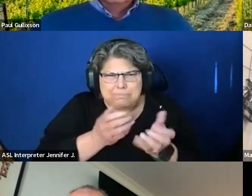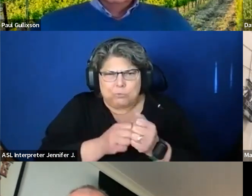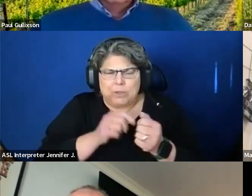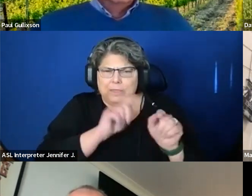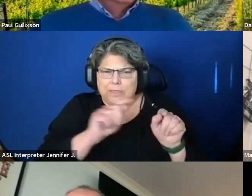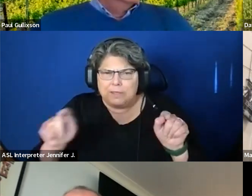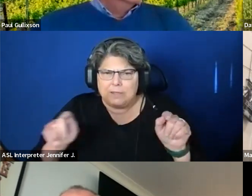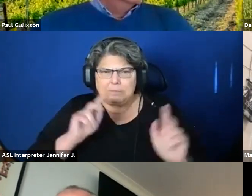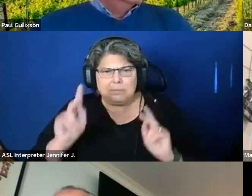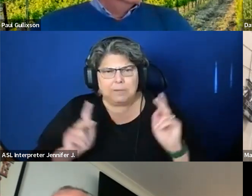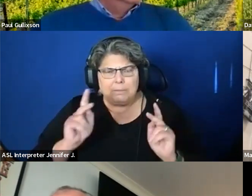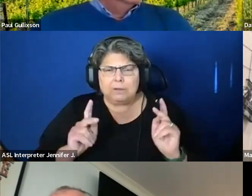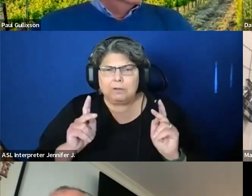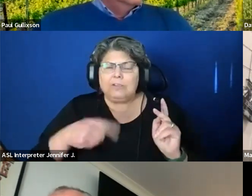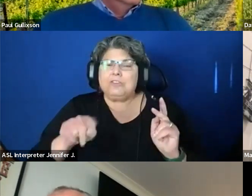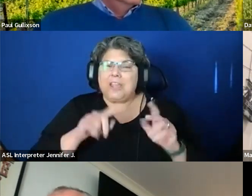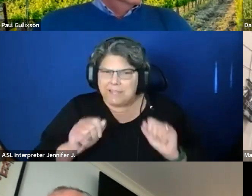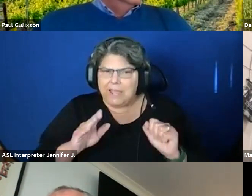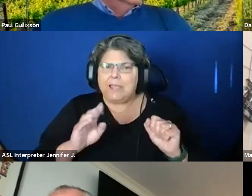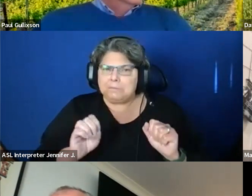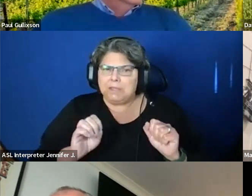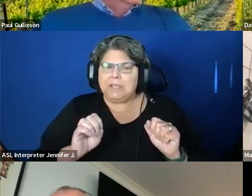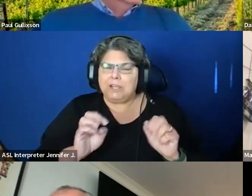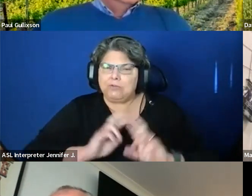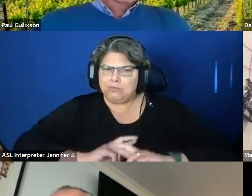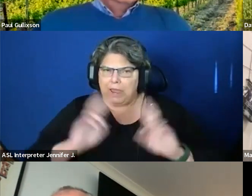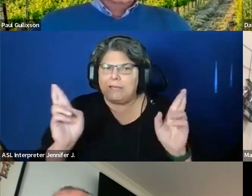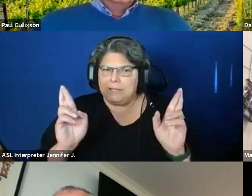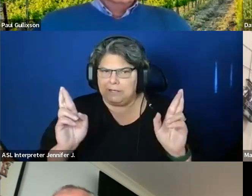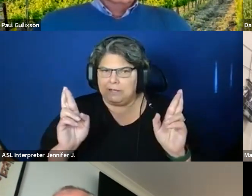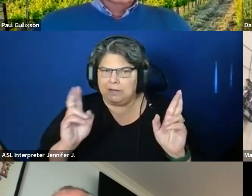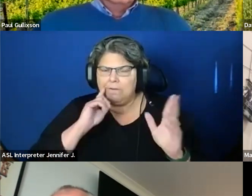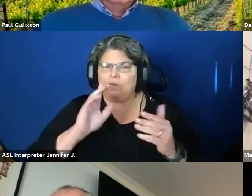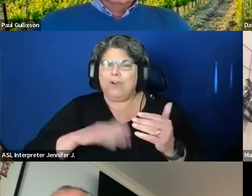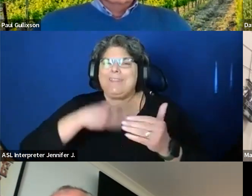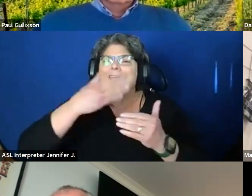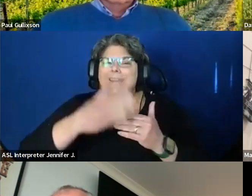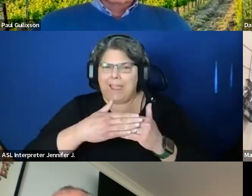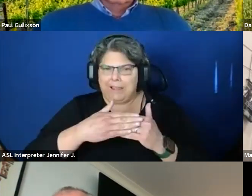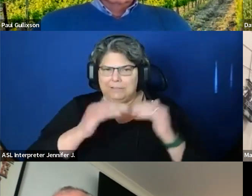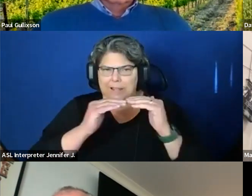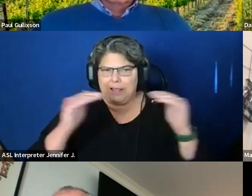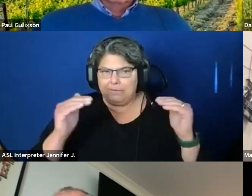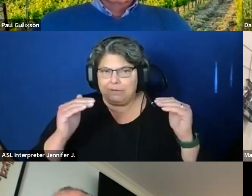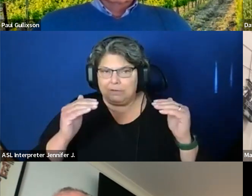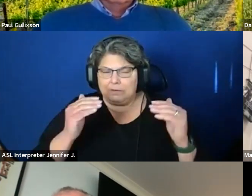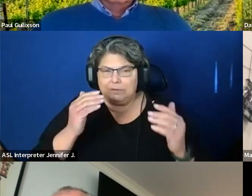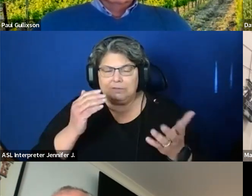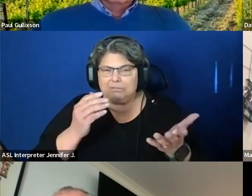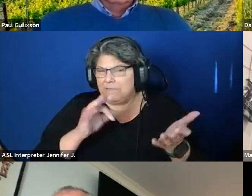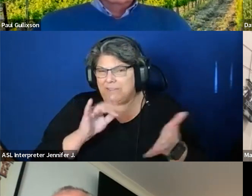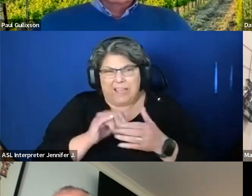they can get prepared for that next level, whether it be that interim